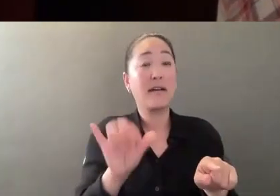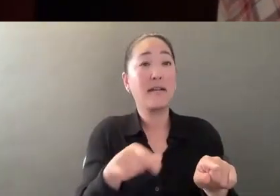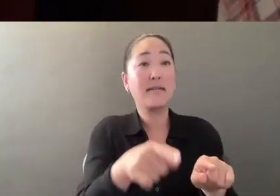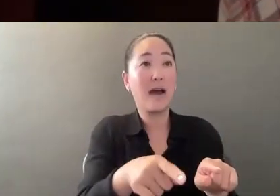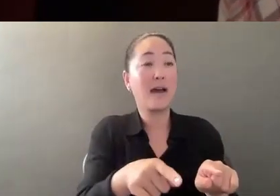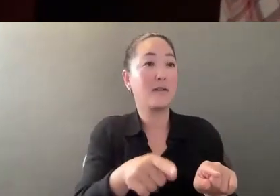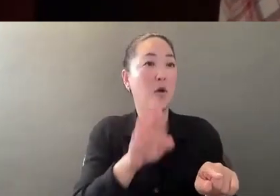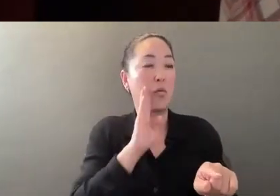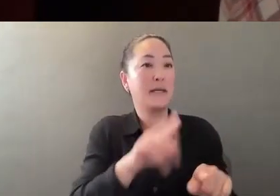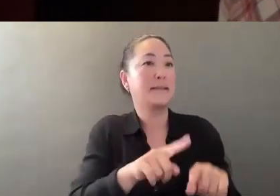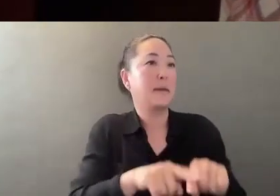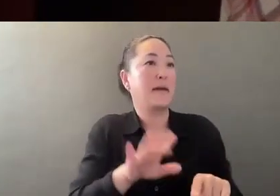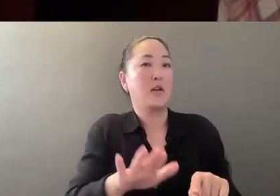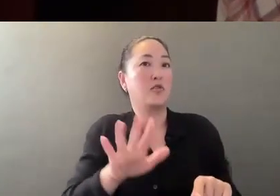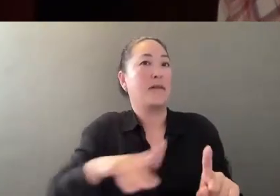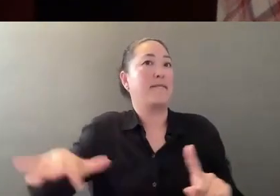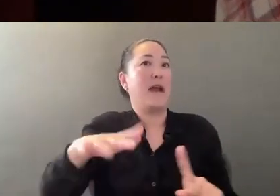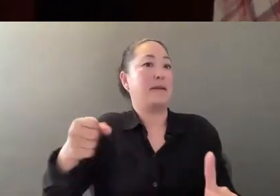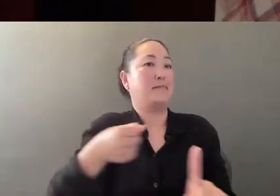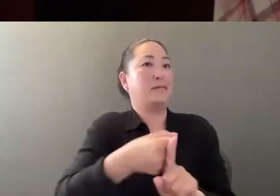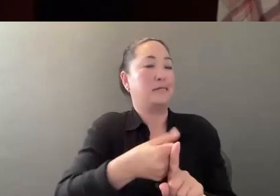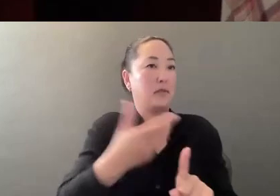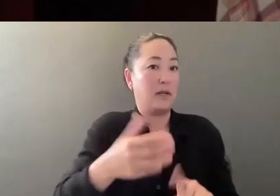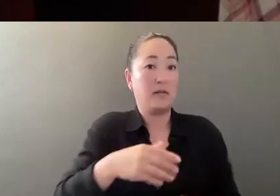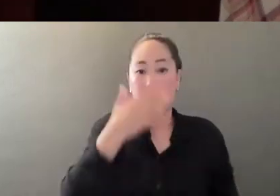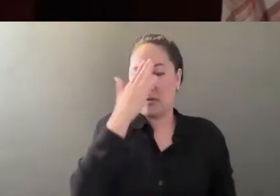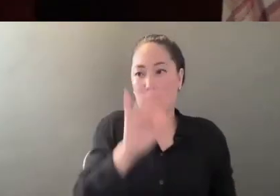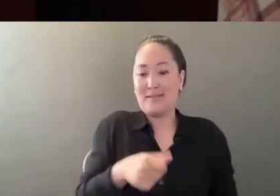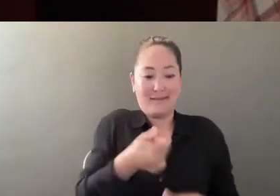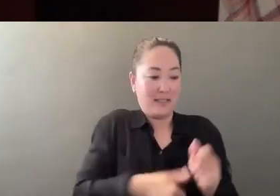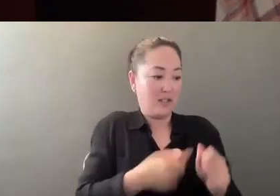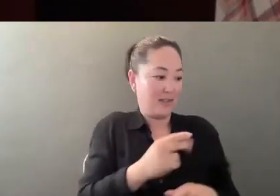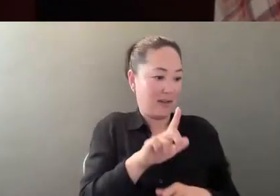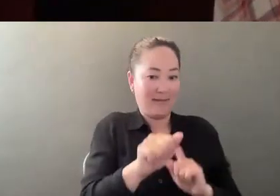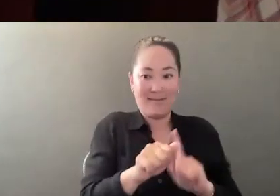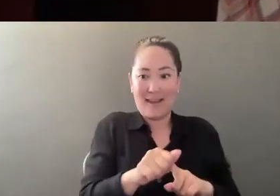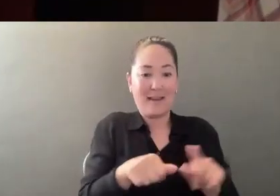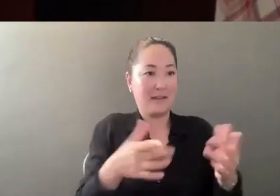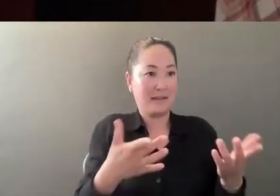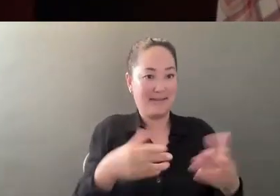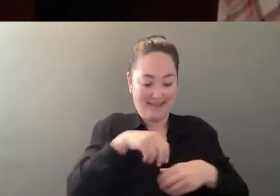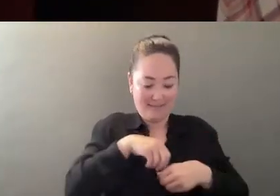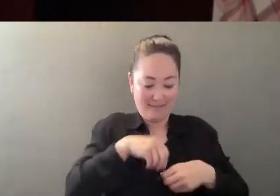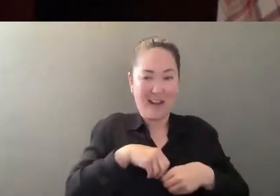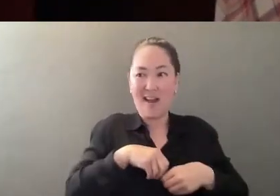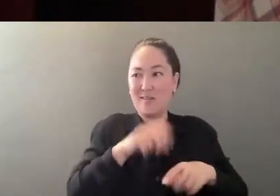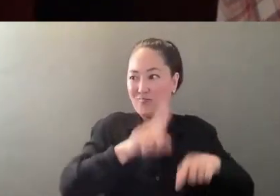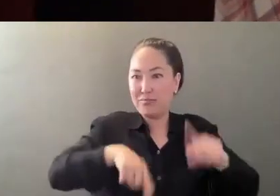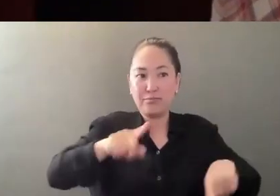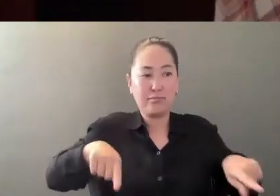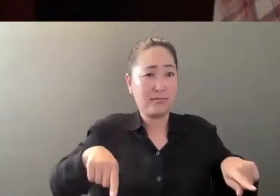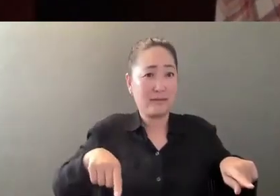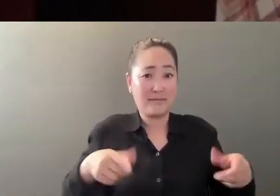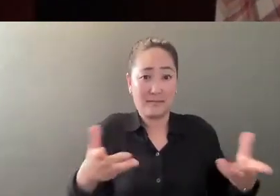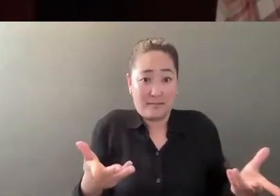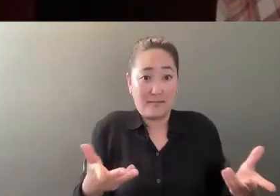in the environment. Okay, so we know that our HLA systems are different for everyone in this room, okay? And that's the